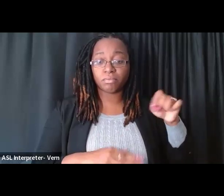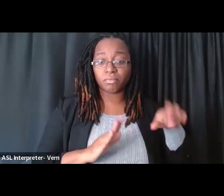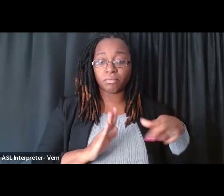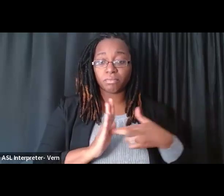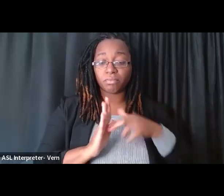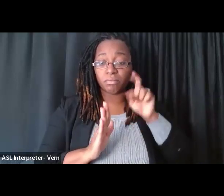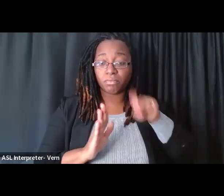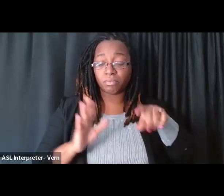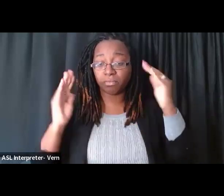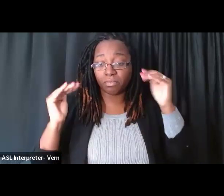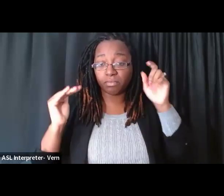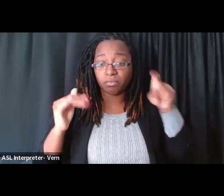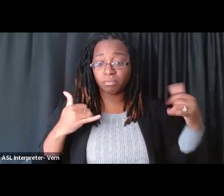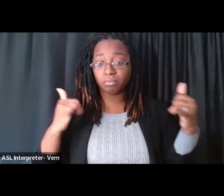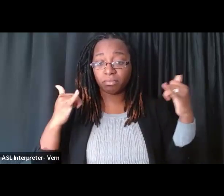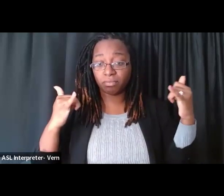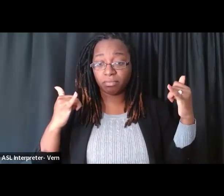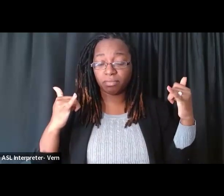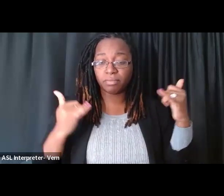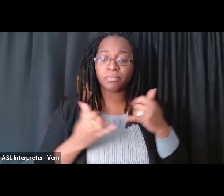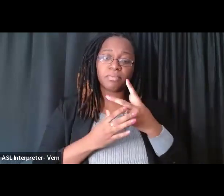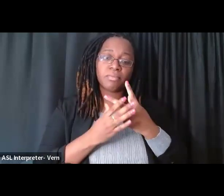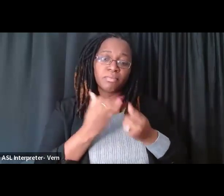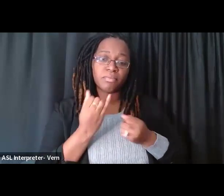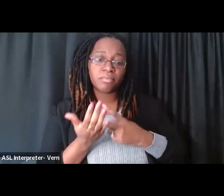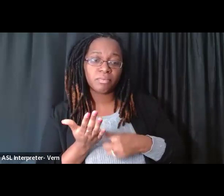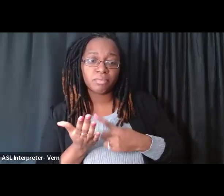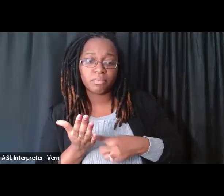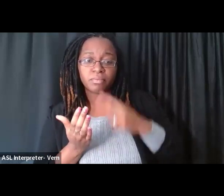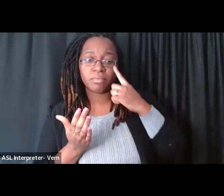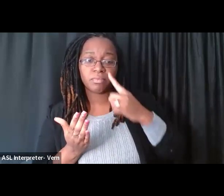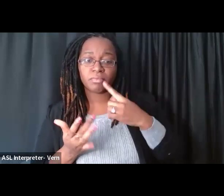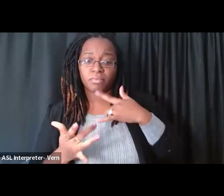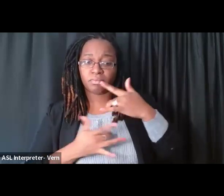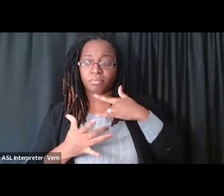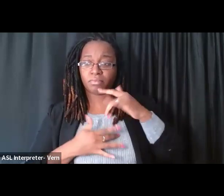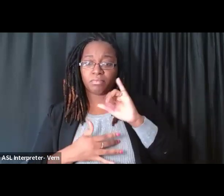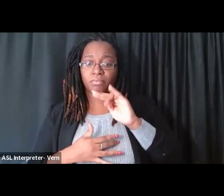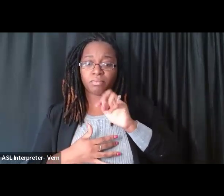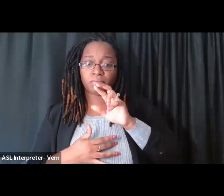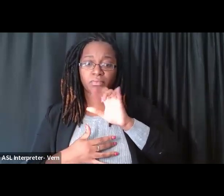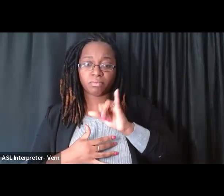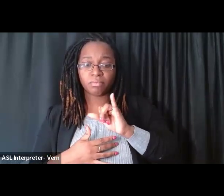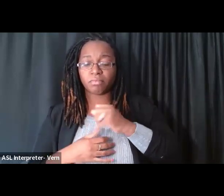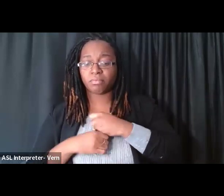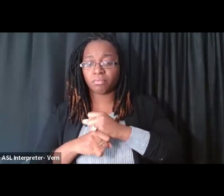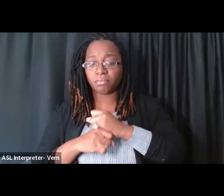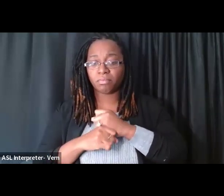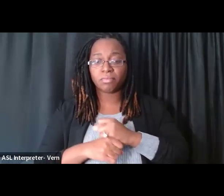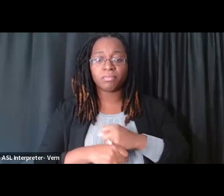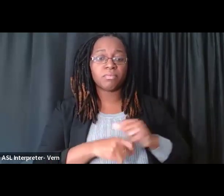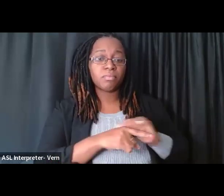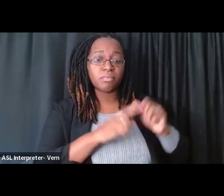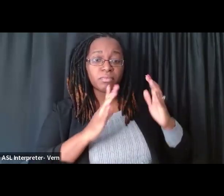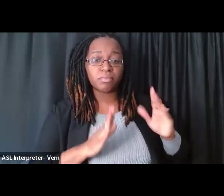In discussion, both with concerned intimacy choreographer practitioners and other educators and tastemakers, it became clear